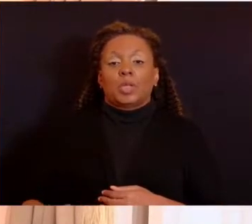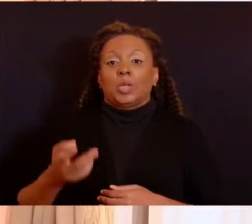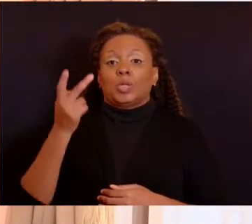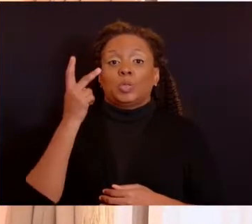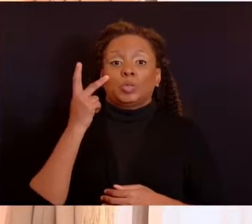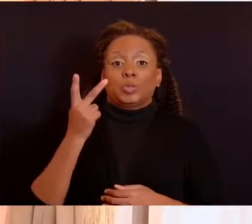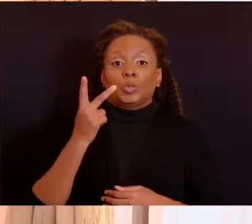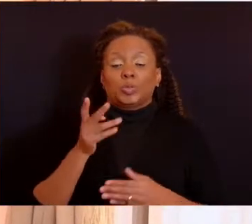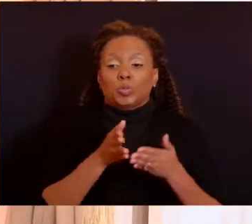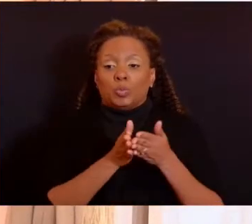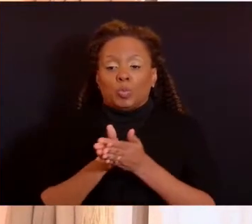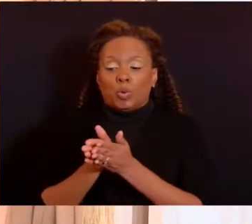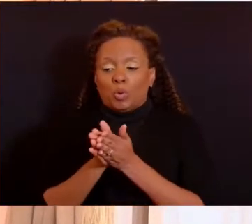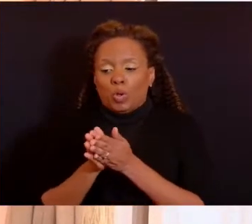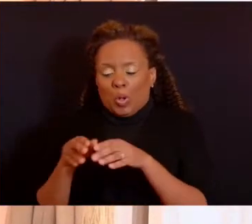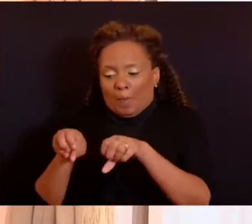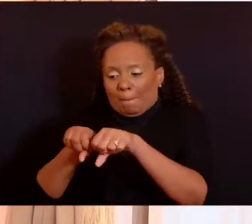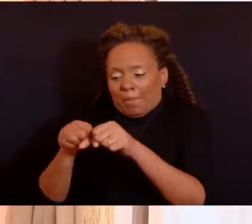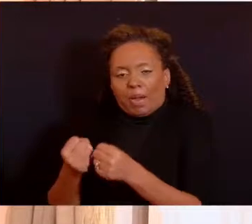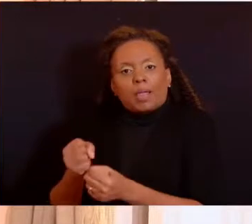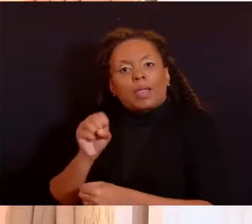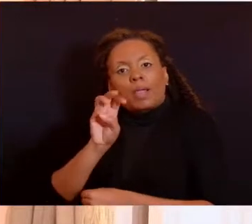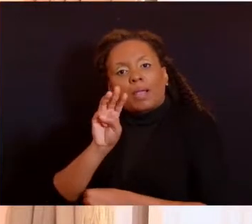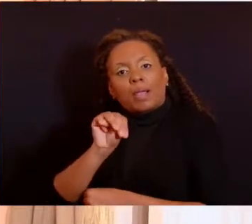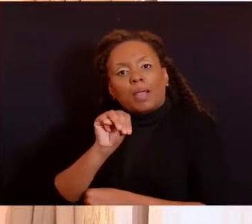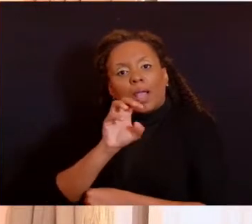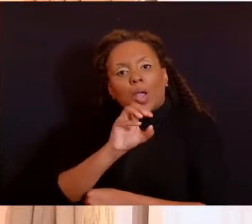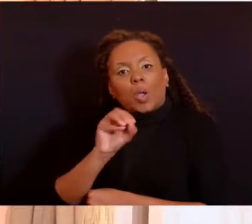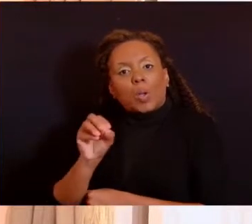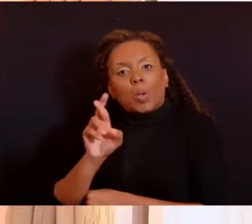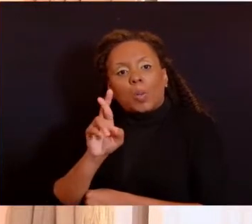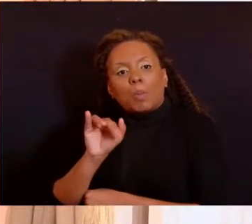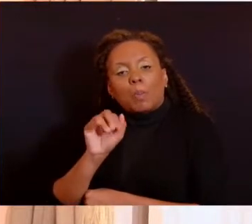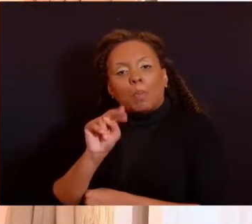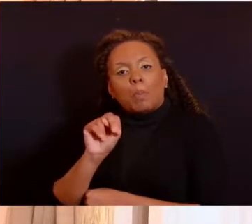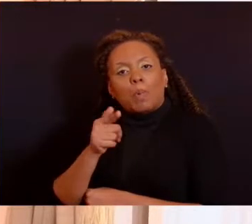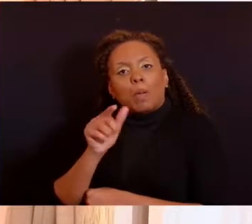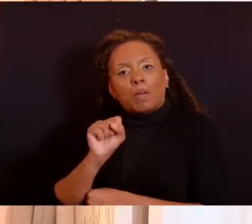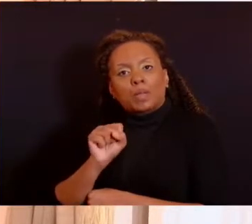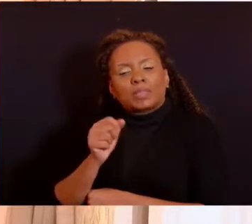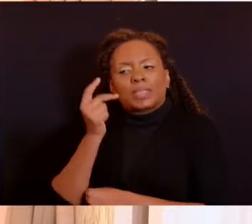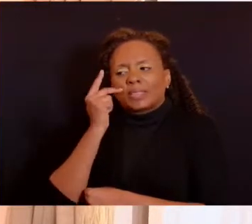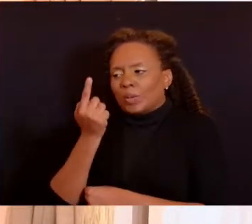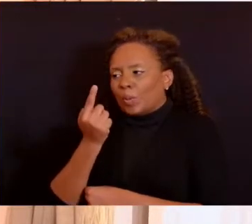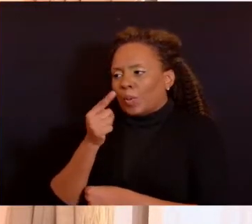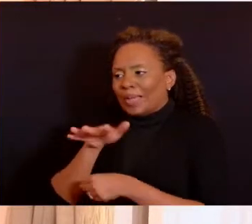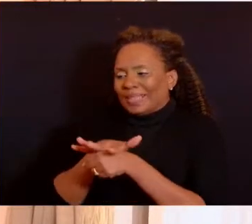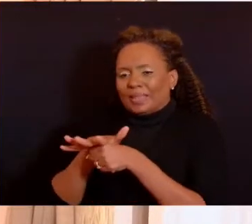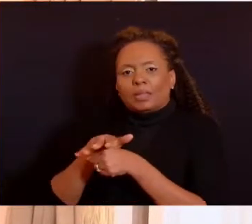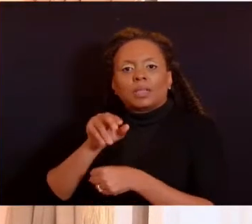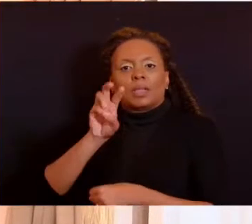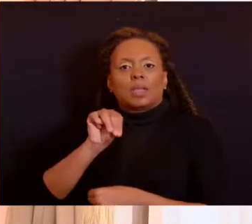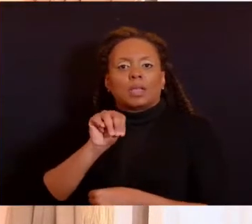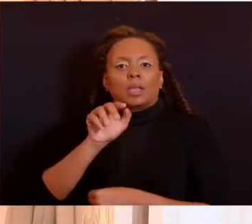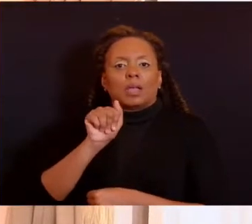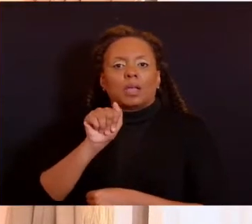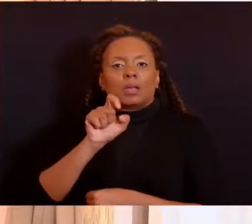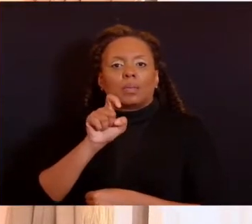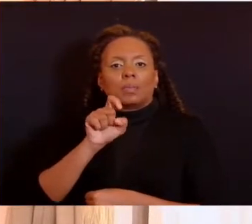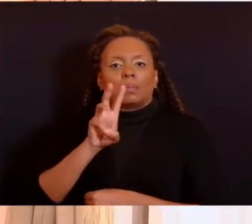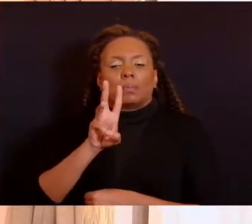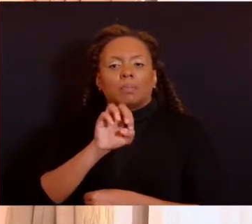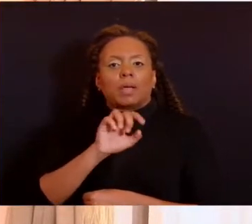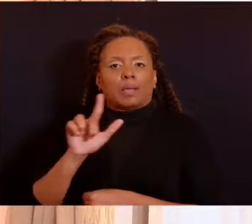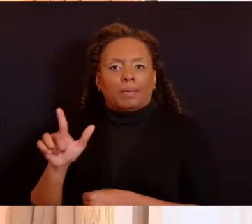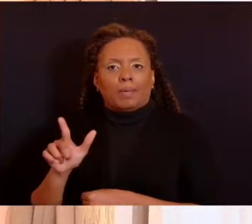their moorings. In fact, I saw a picture of one that had washed up off of Maxwell Coast Road, and there was another one that was